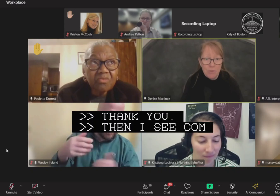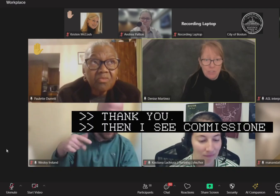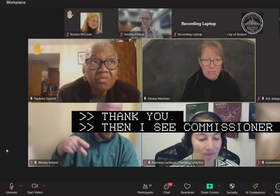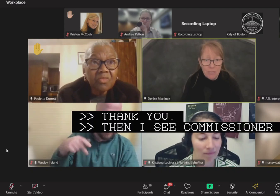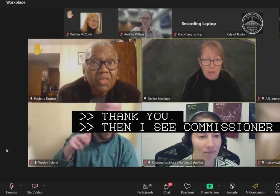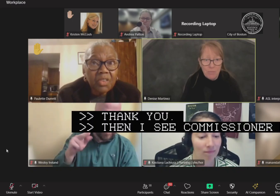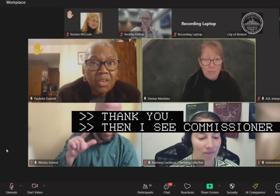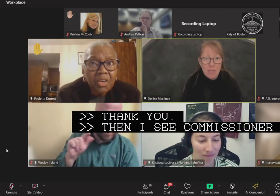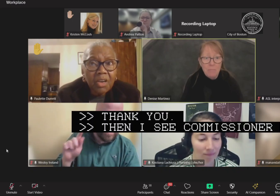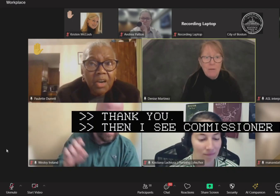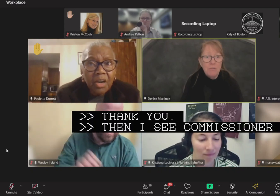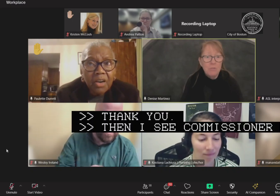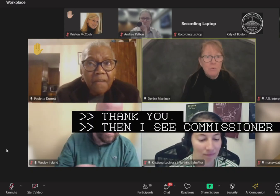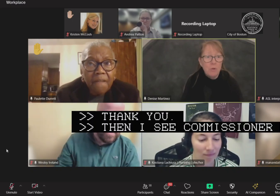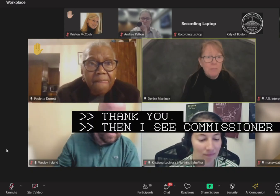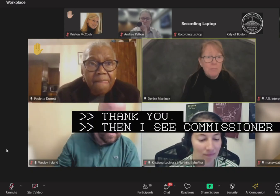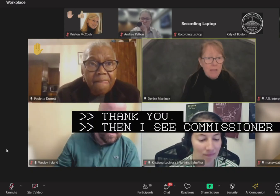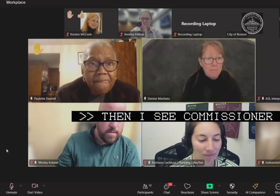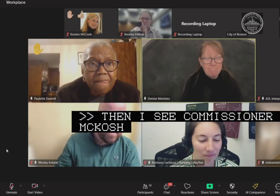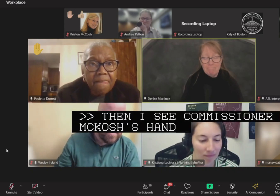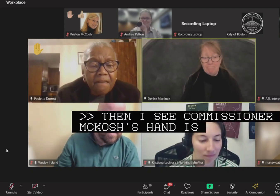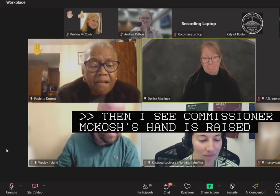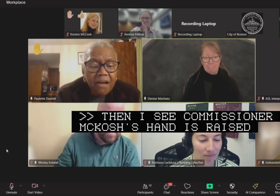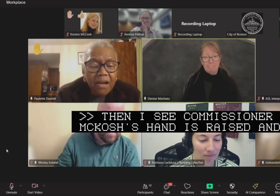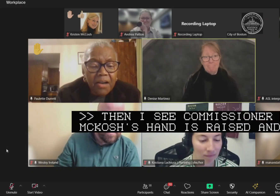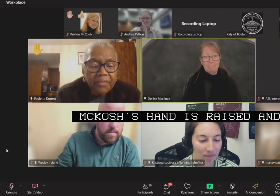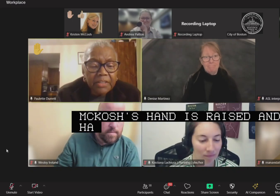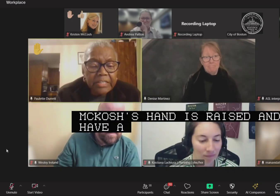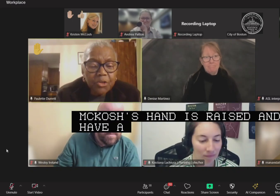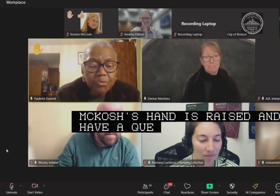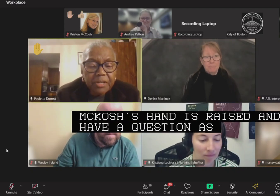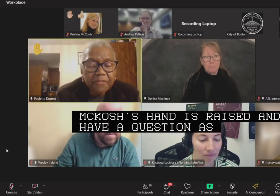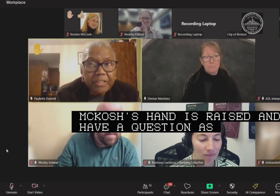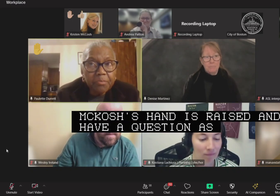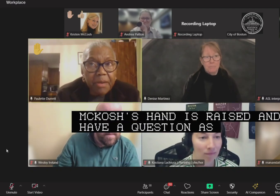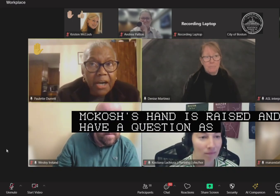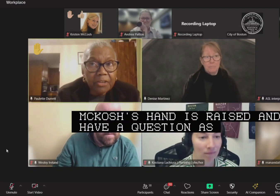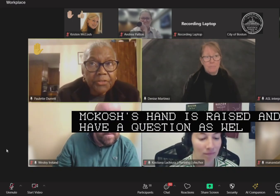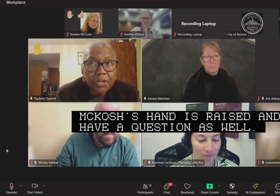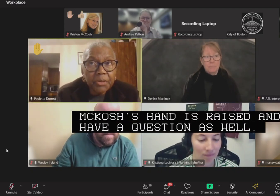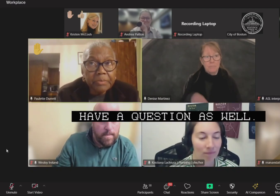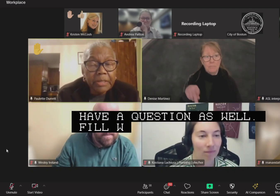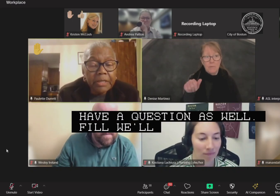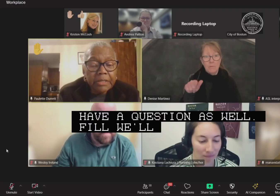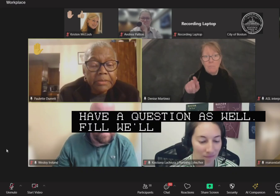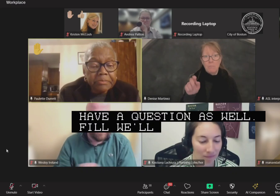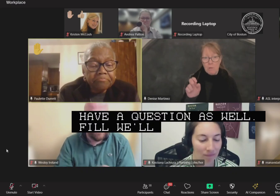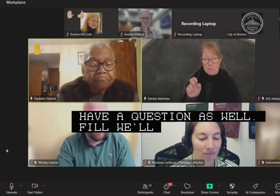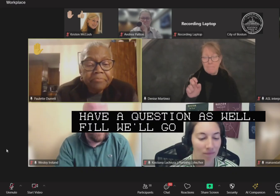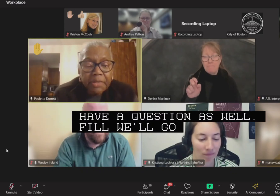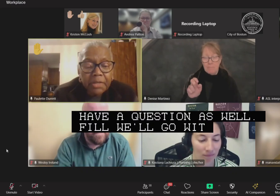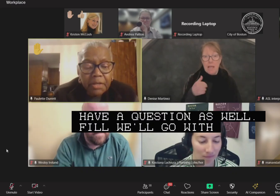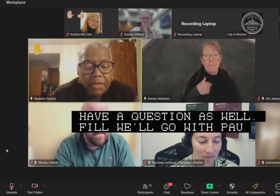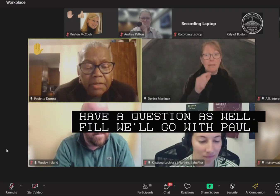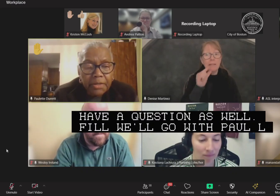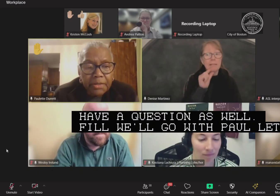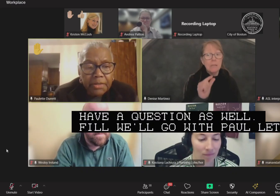have a question as well. But first, we'll go with Paulette. I have a little bit of feedback from